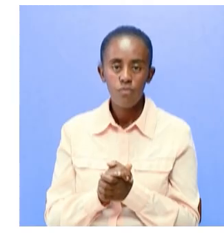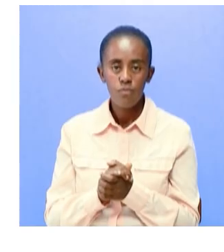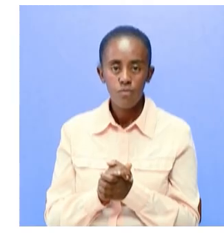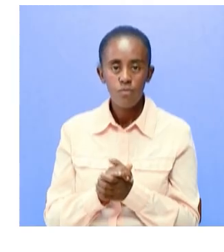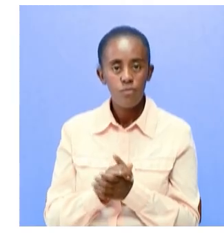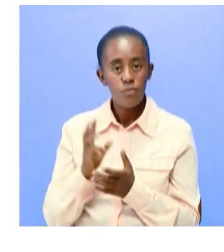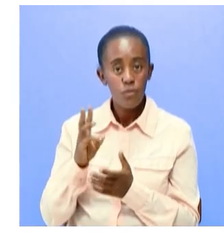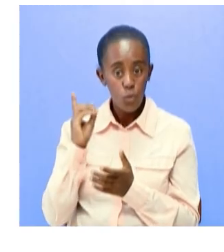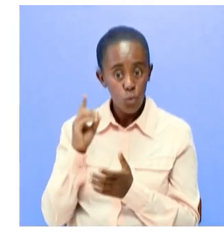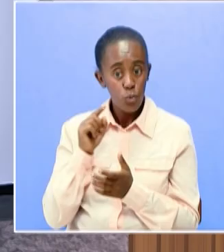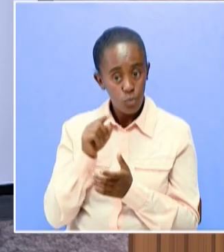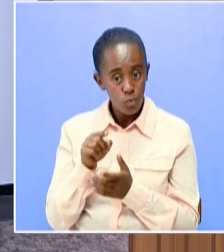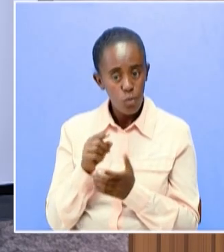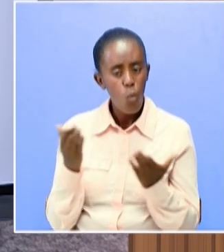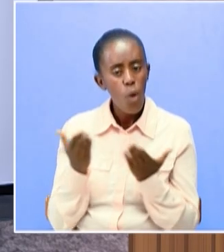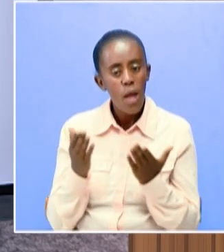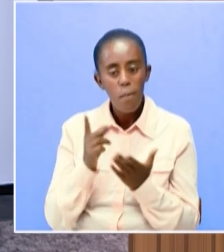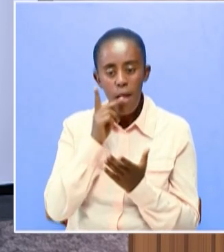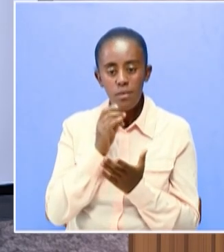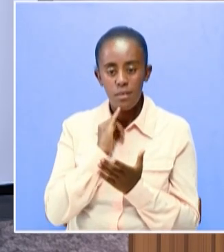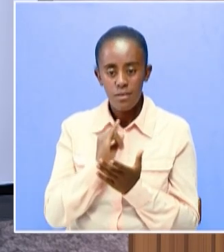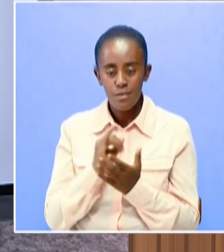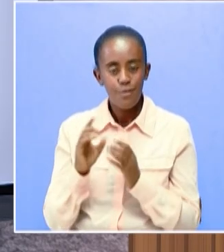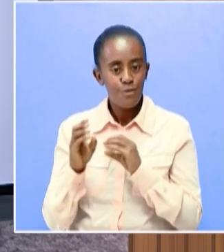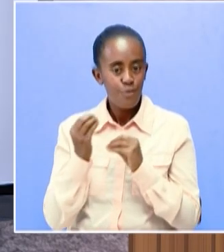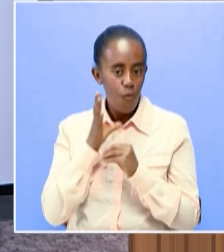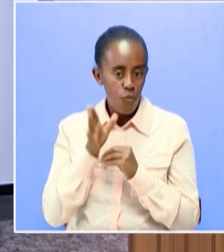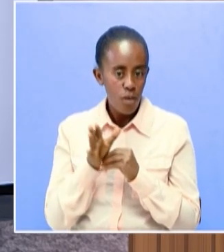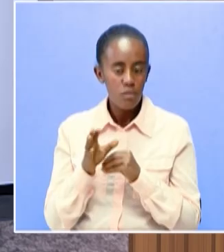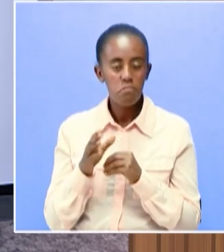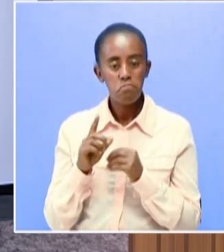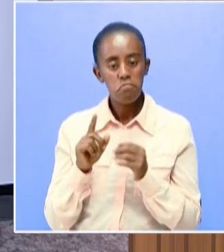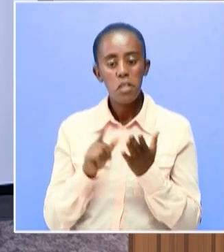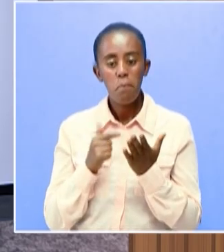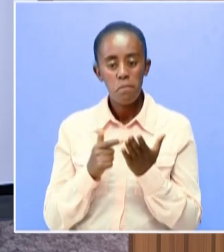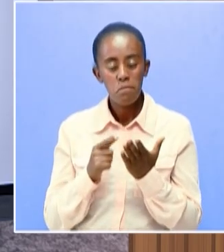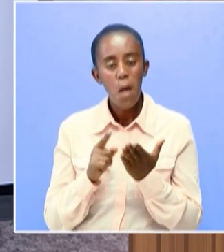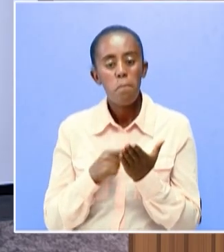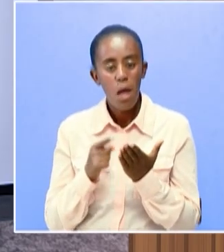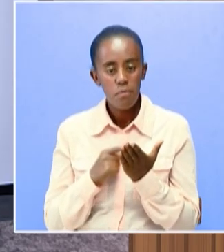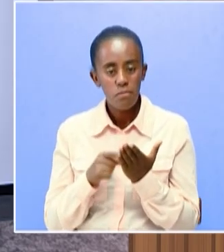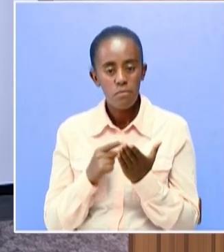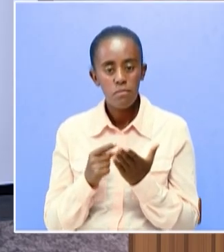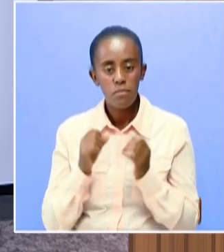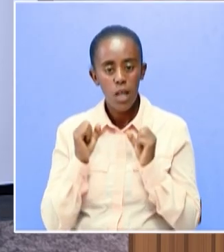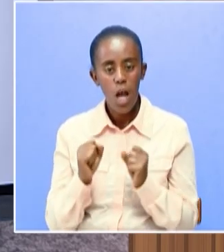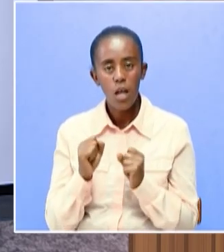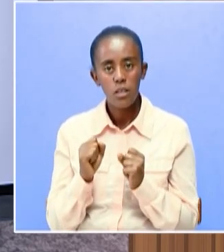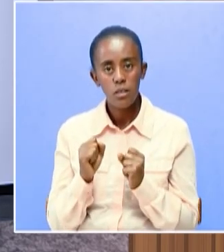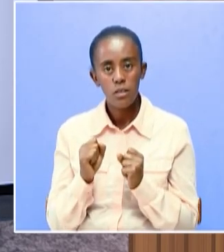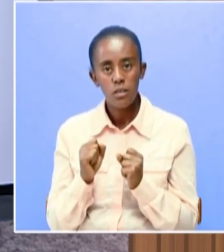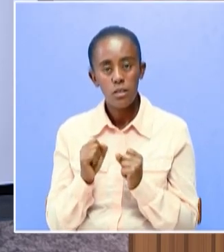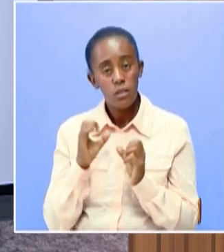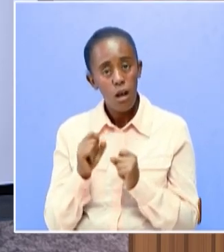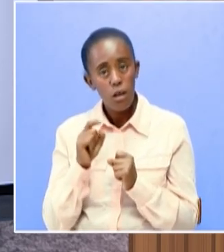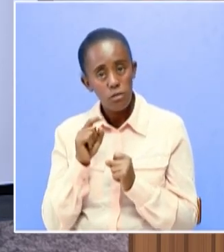Would you show me where Piazza is? Don't forget. And also maybe sometimes we can use can you. Okay? Can you